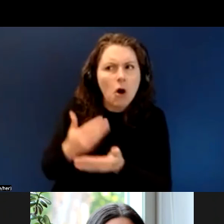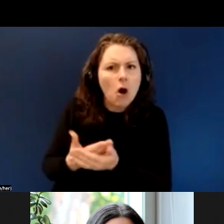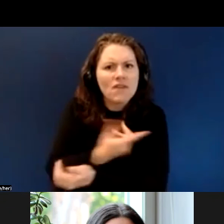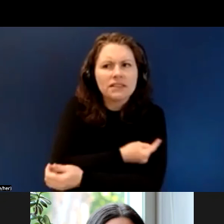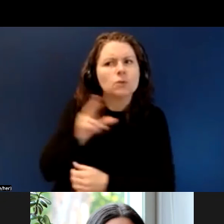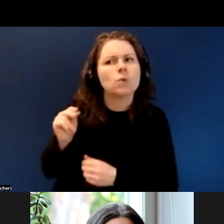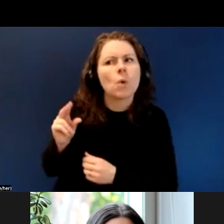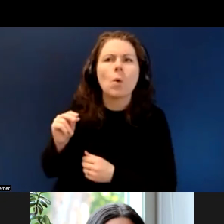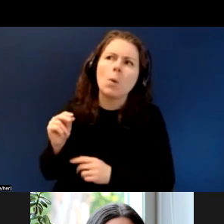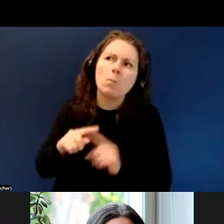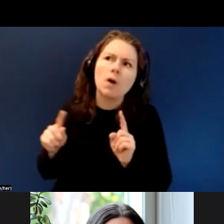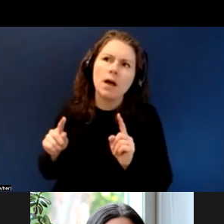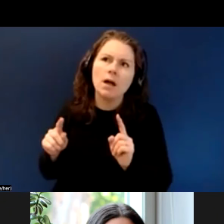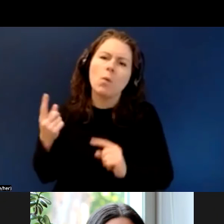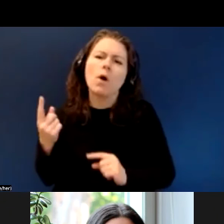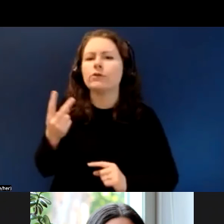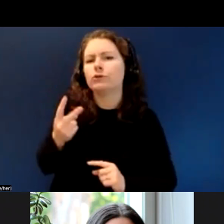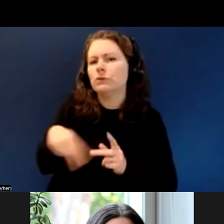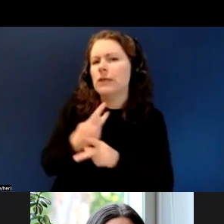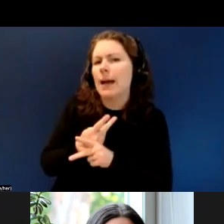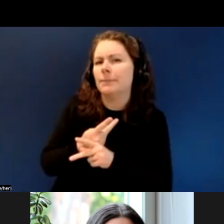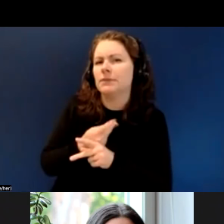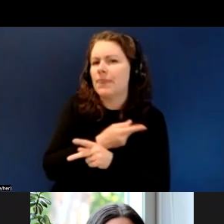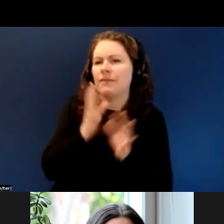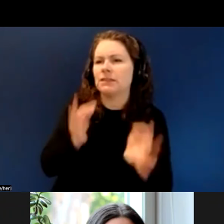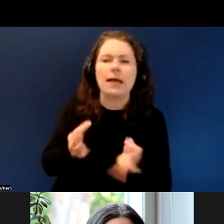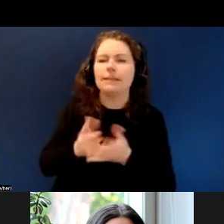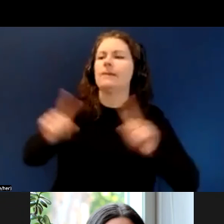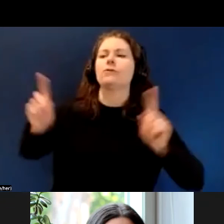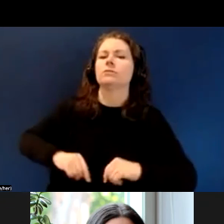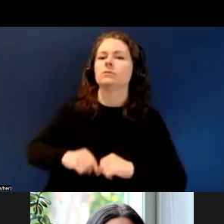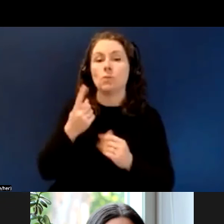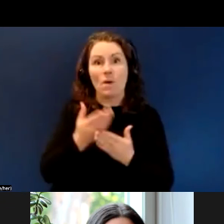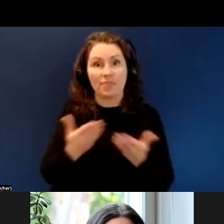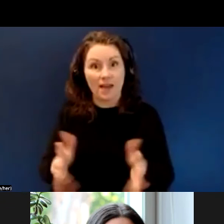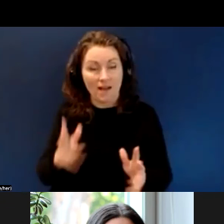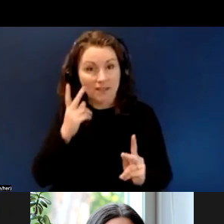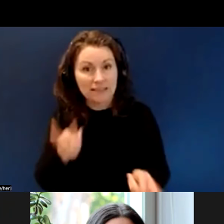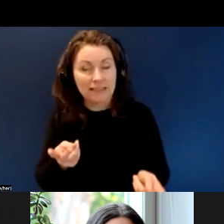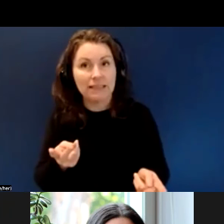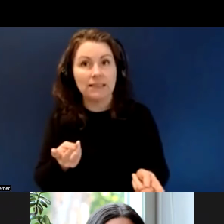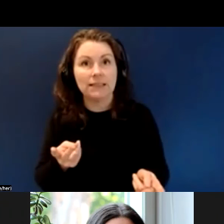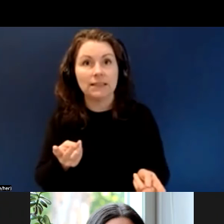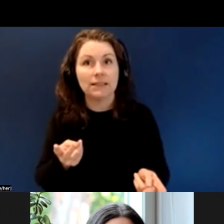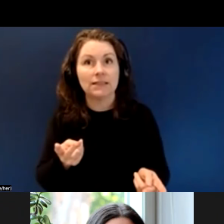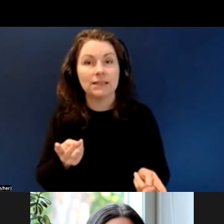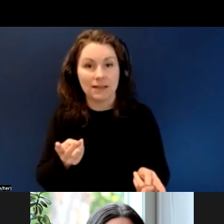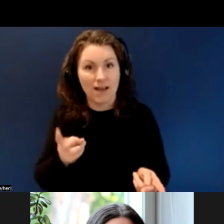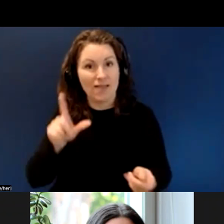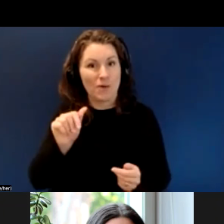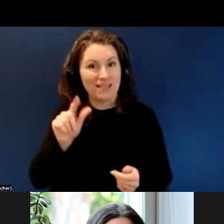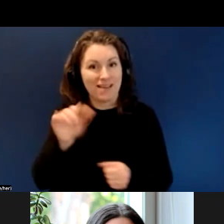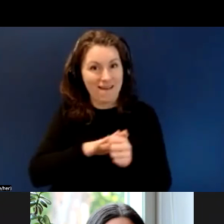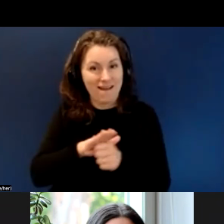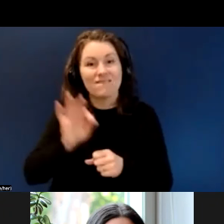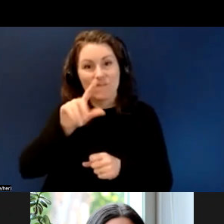have, one or two that they've sort of differentiated. One of the things that I've seen traveling in Louisiana and